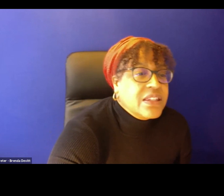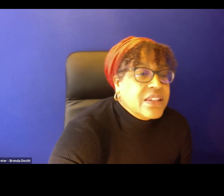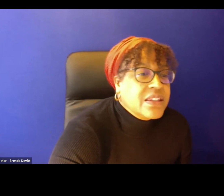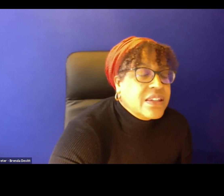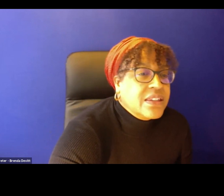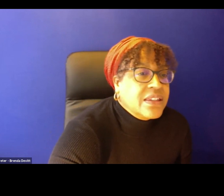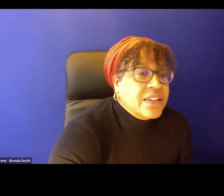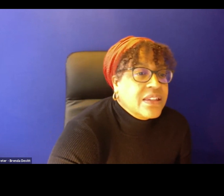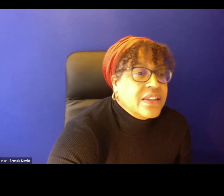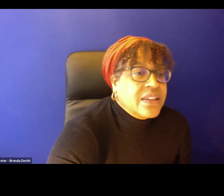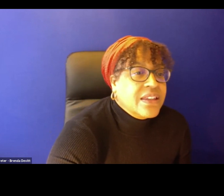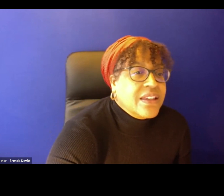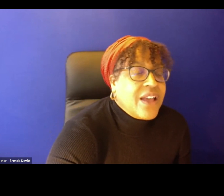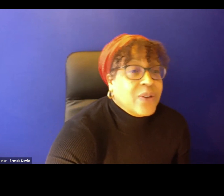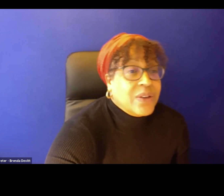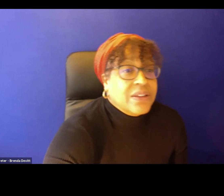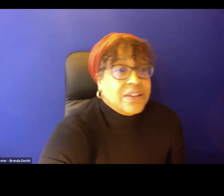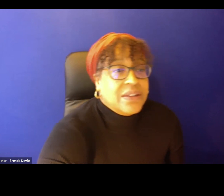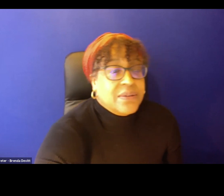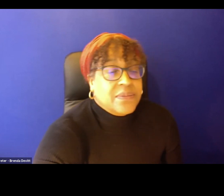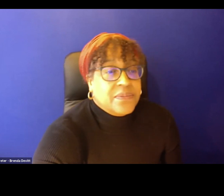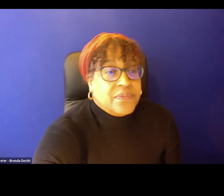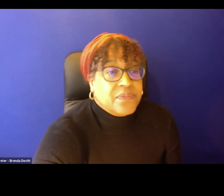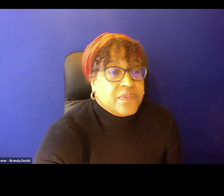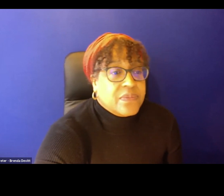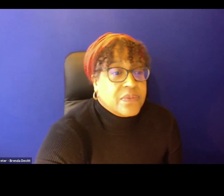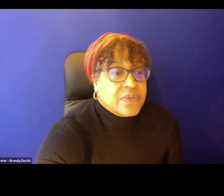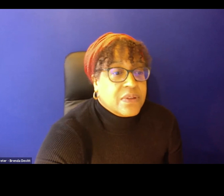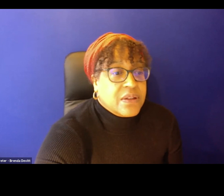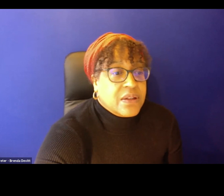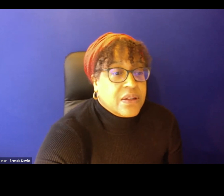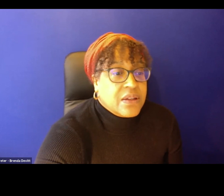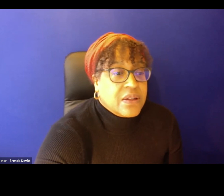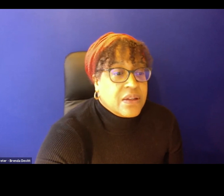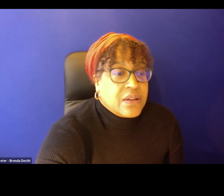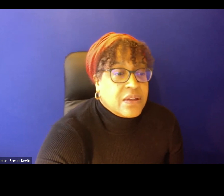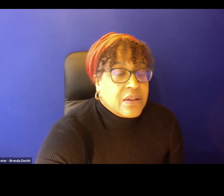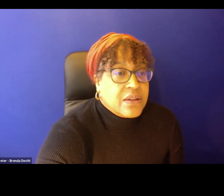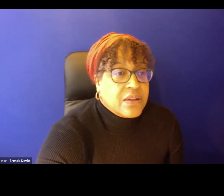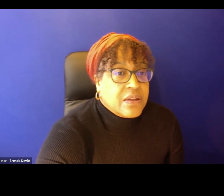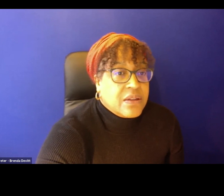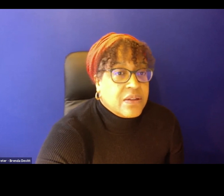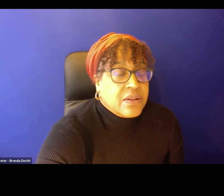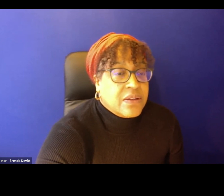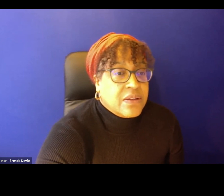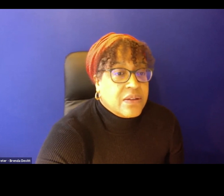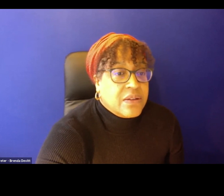Nazarene? Yeah. Has anybody got anything they'd like to discuss or ask?